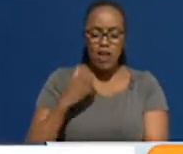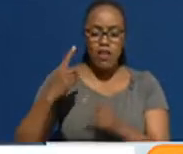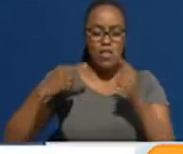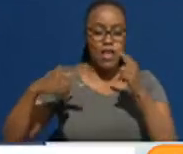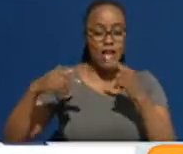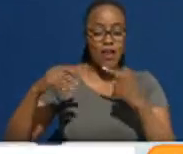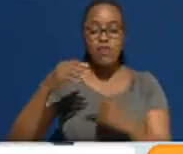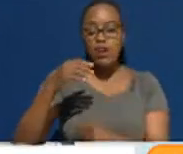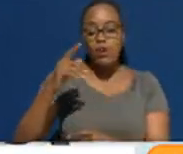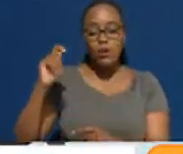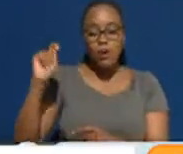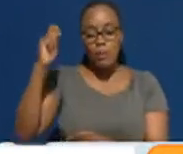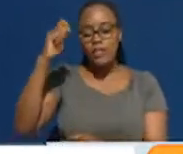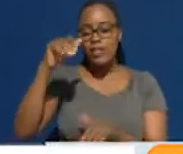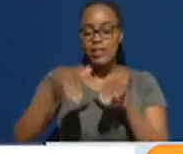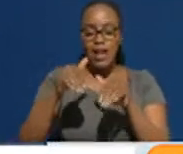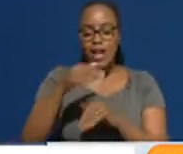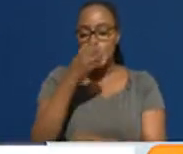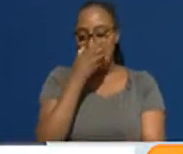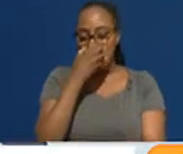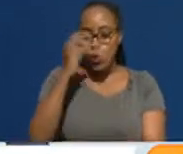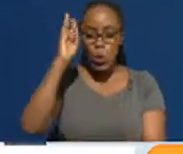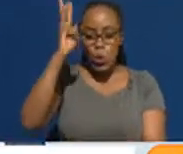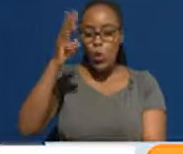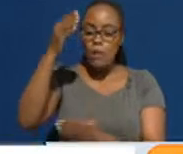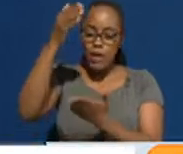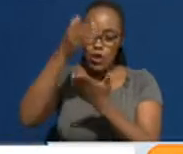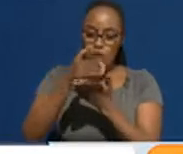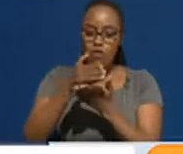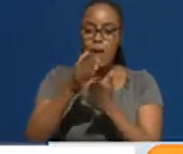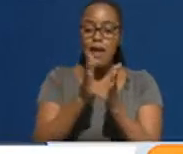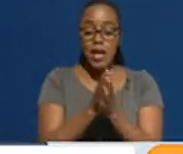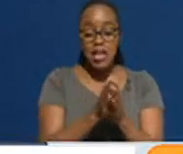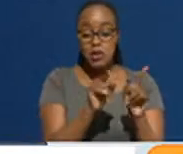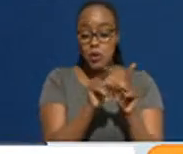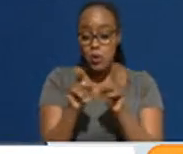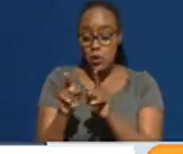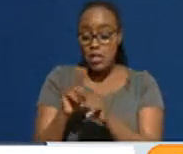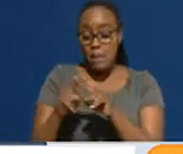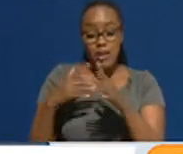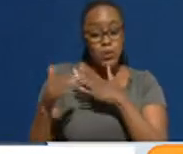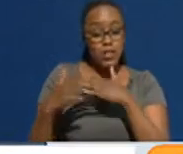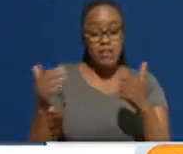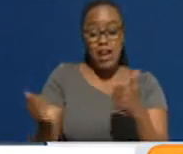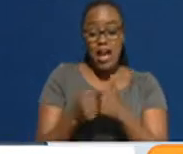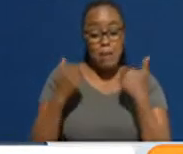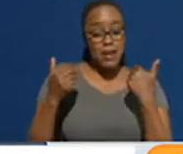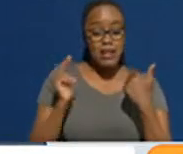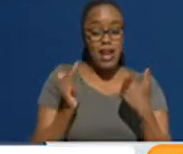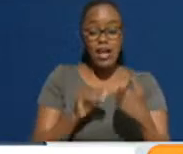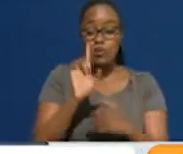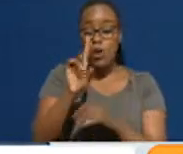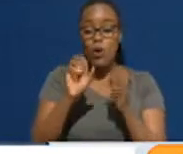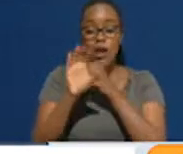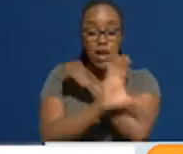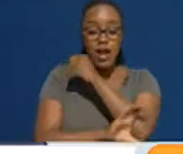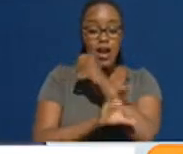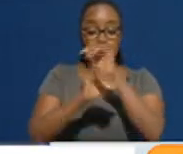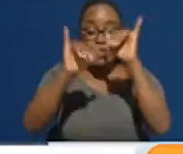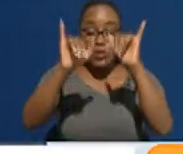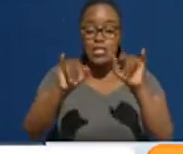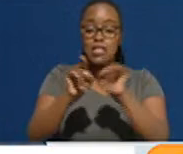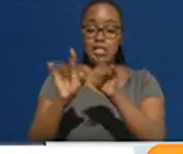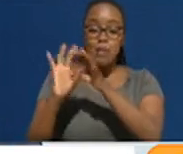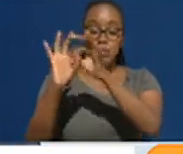of President-elect Ruto will be affirmed. But whichever way it goes, we have one country, and we shall remain as